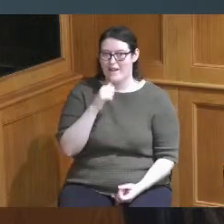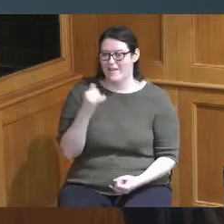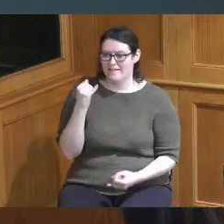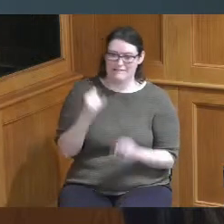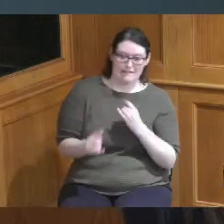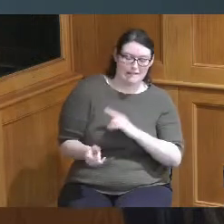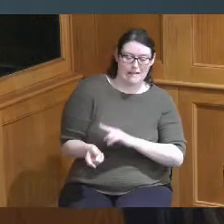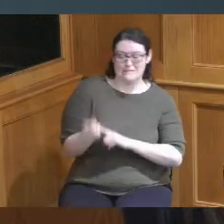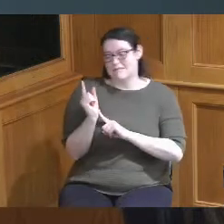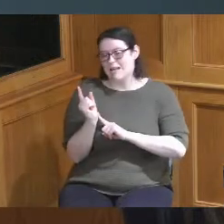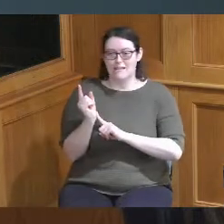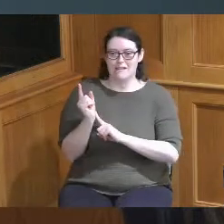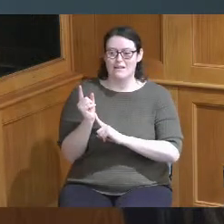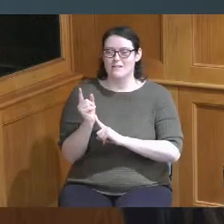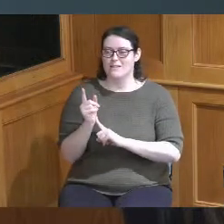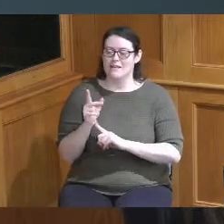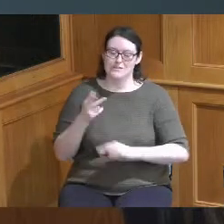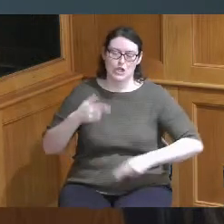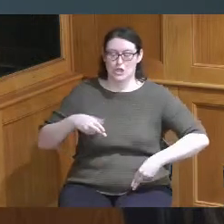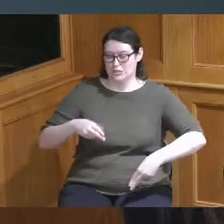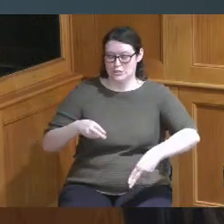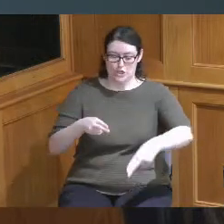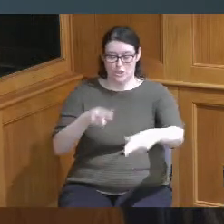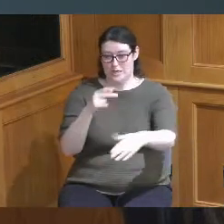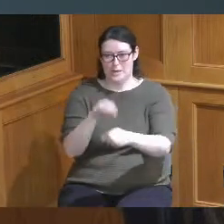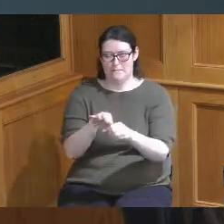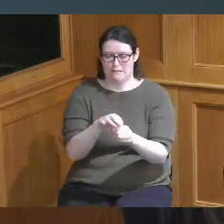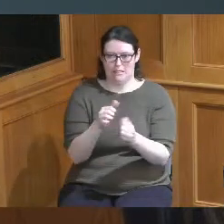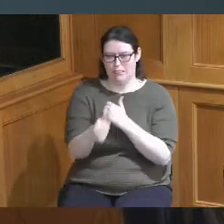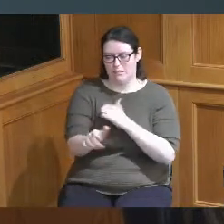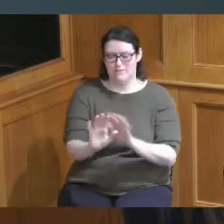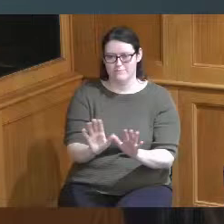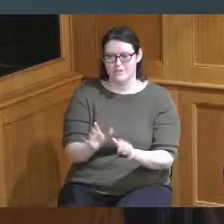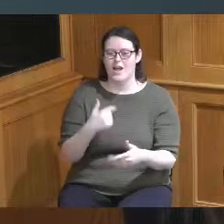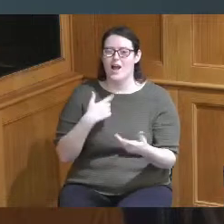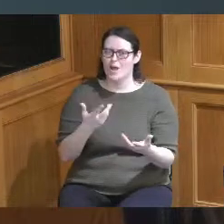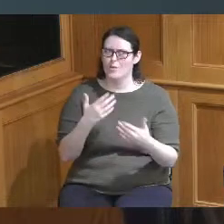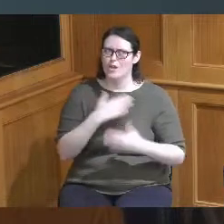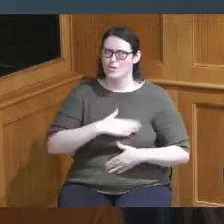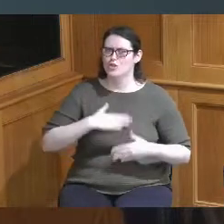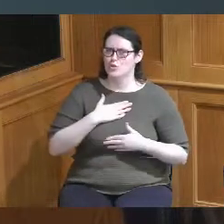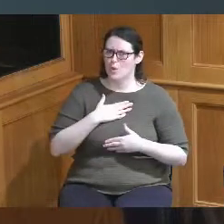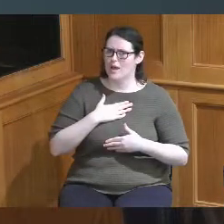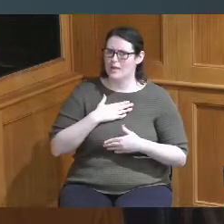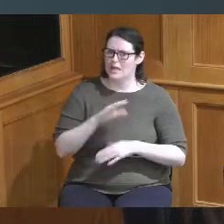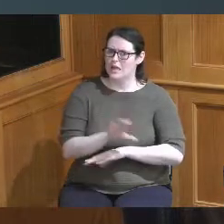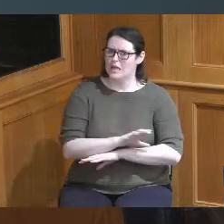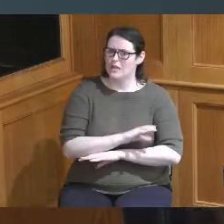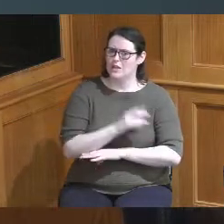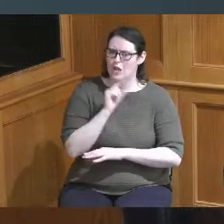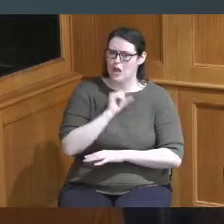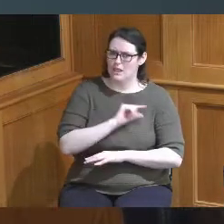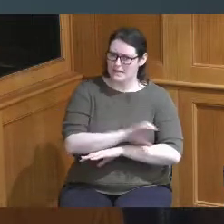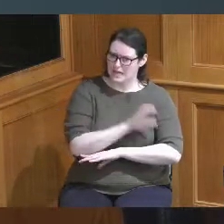second, a mad dash rush. I want us to be able to enjoy the holiday. I thought last year